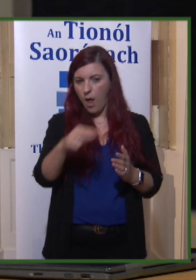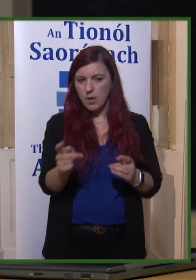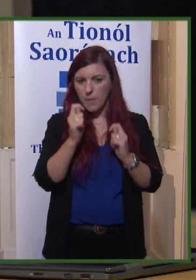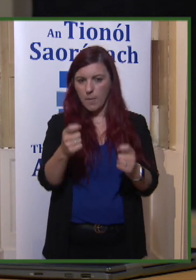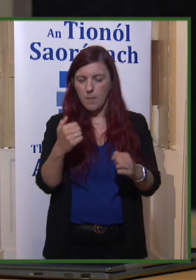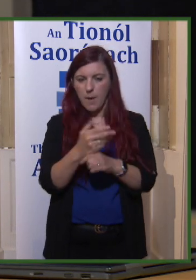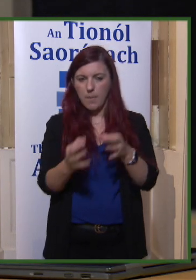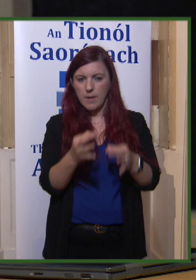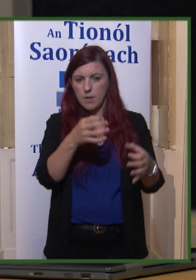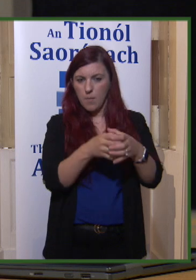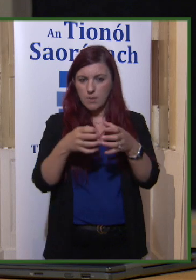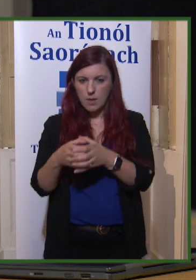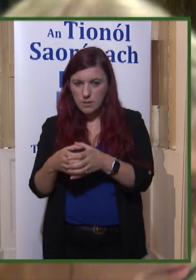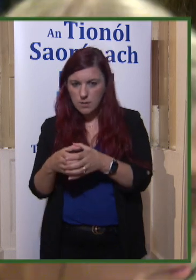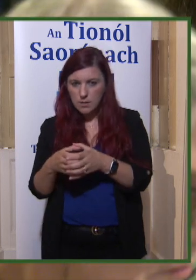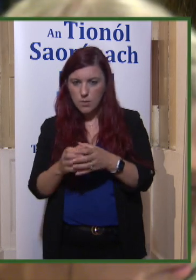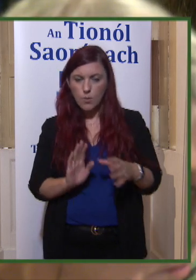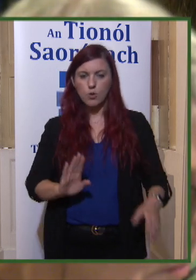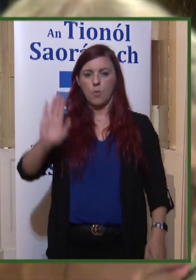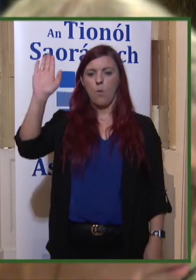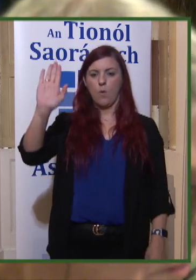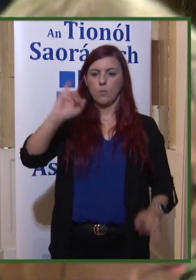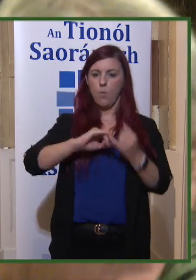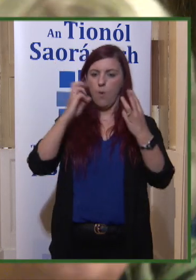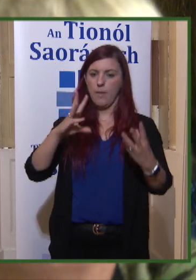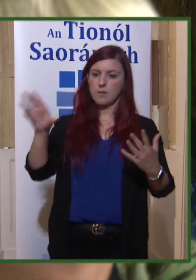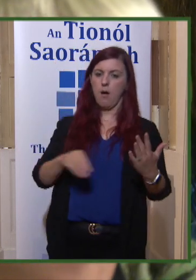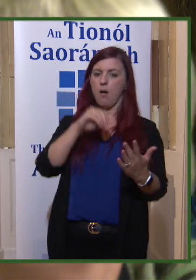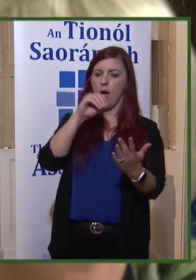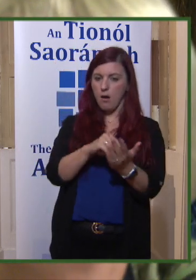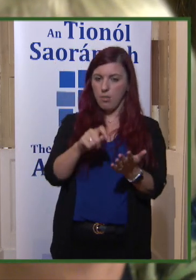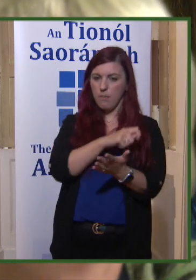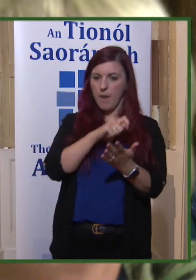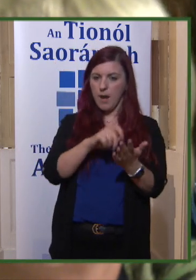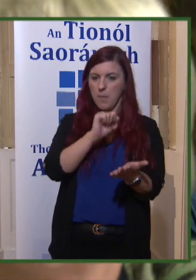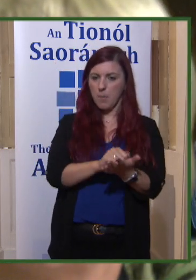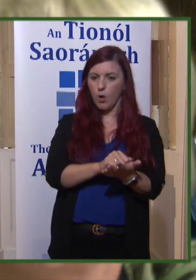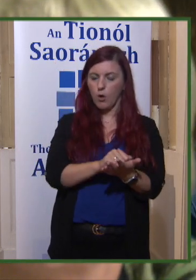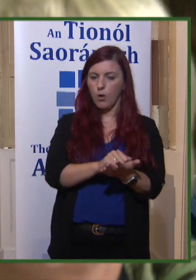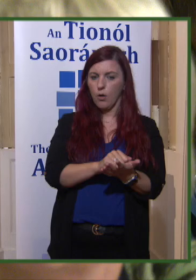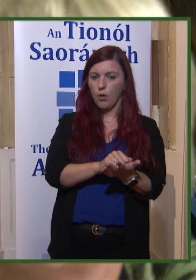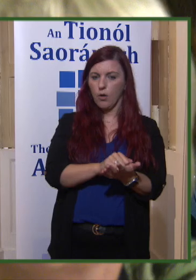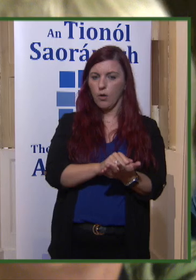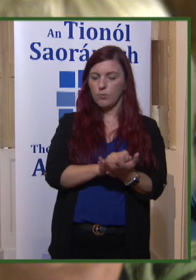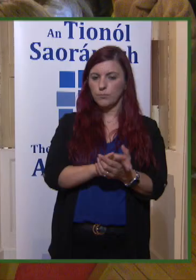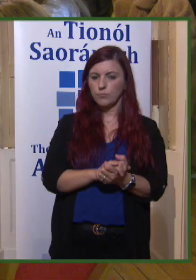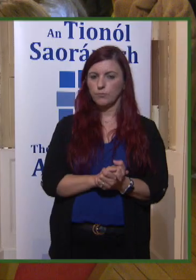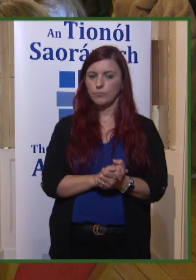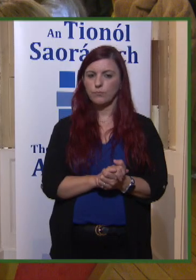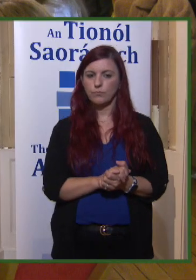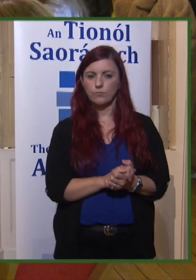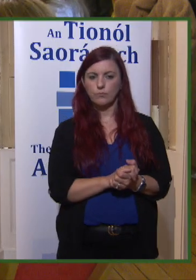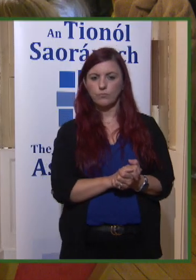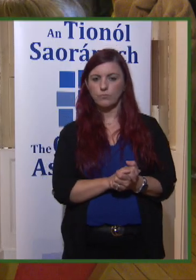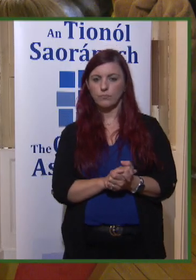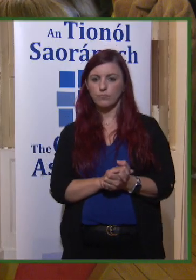political party. Is that correct, Paul? Show of hands for those who vote agree for that